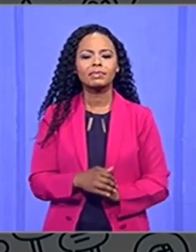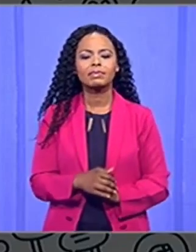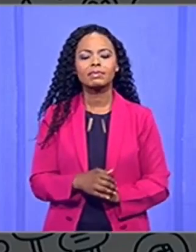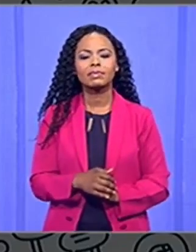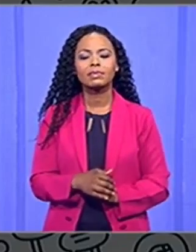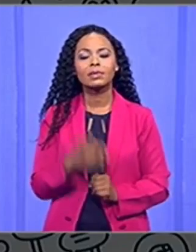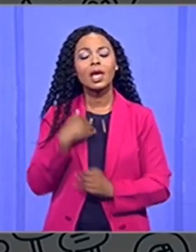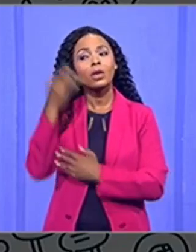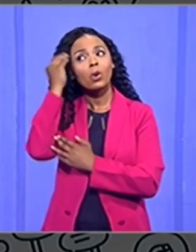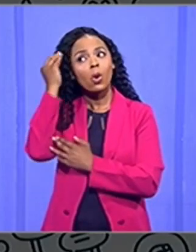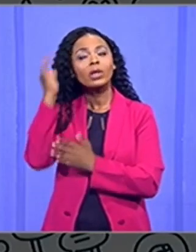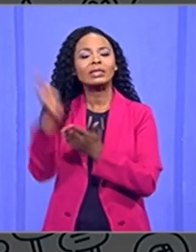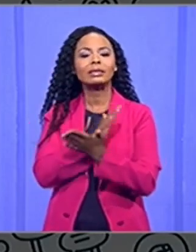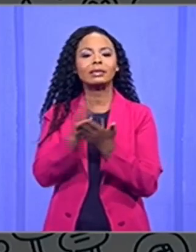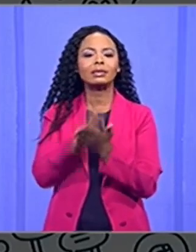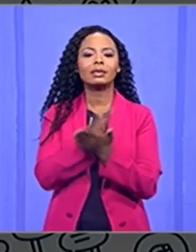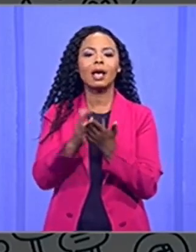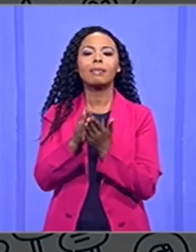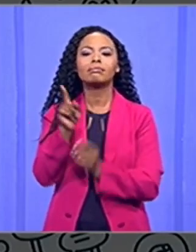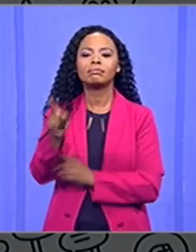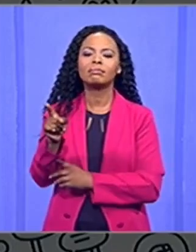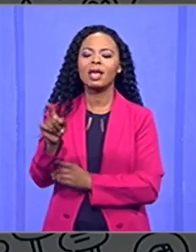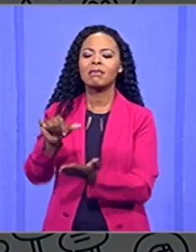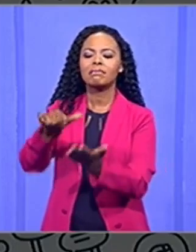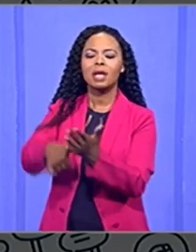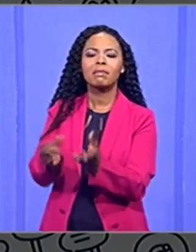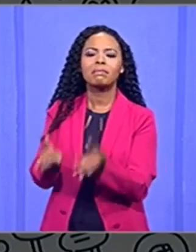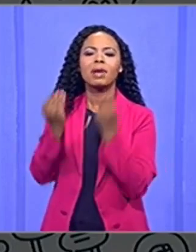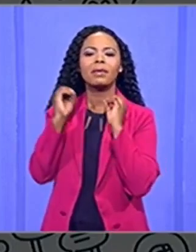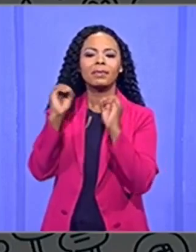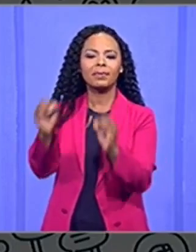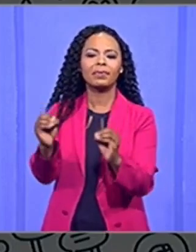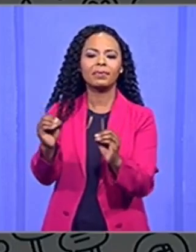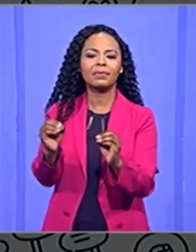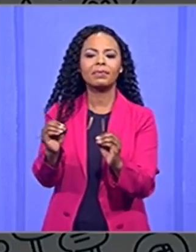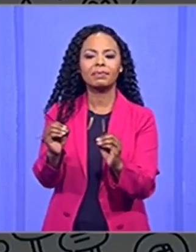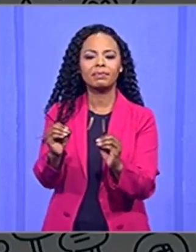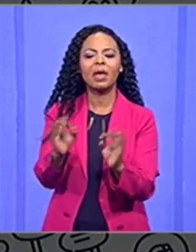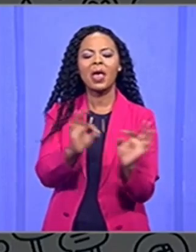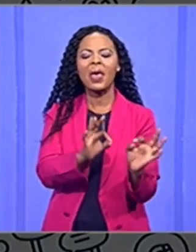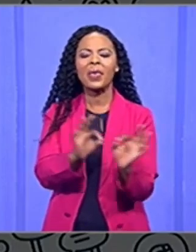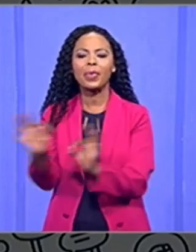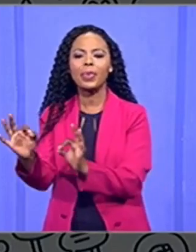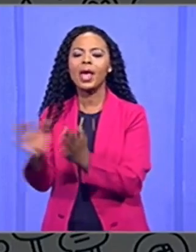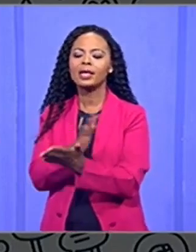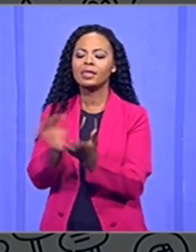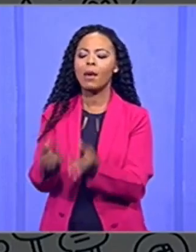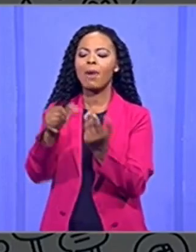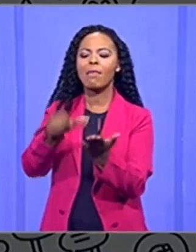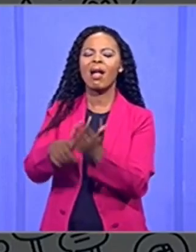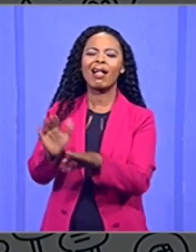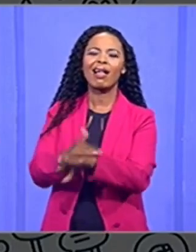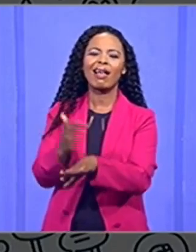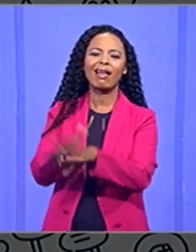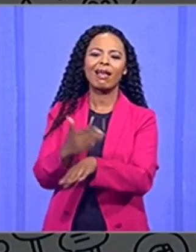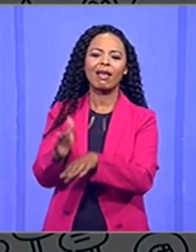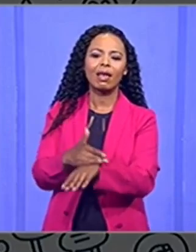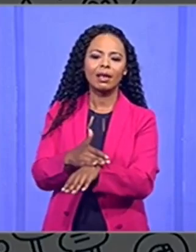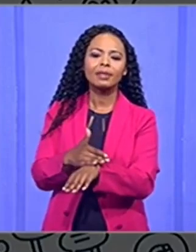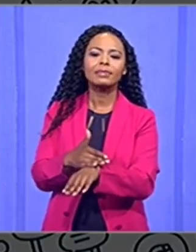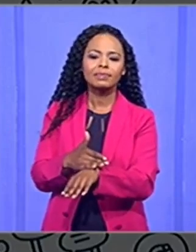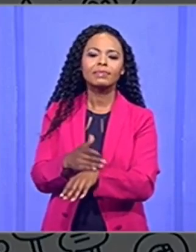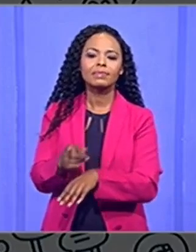itse bangwe ba e leng gore ba ile ba amega ka dituelo tse di tlileng thari mo tikologong e ke dulang go yone. Mme ke